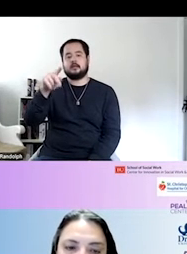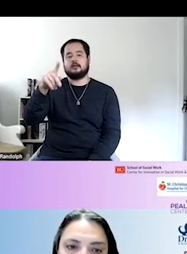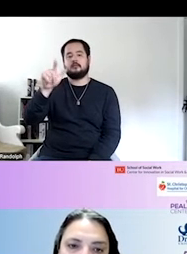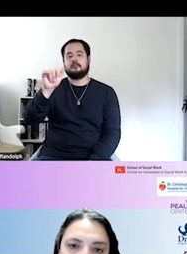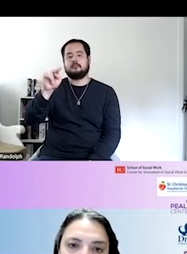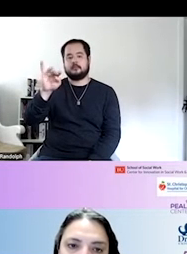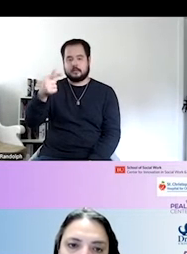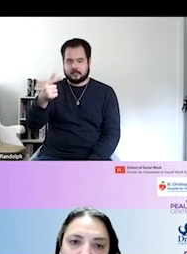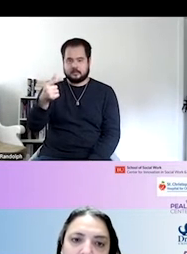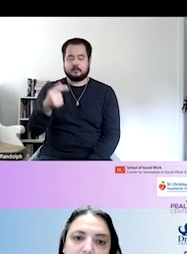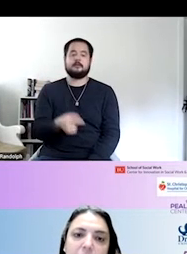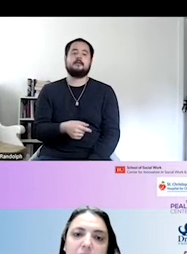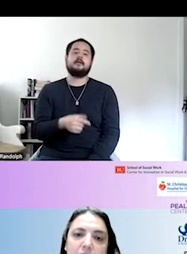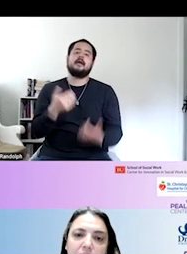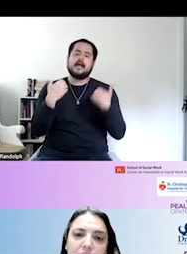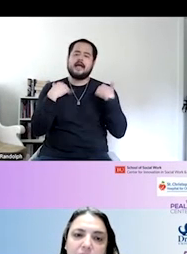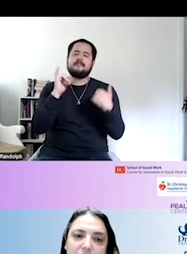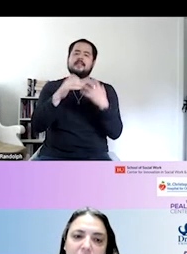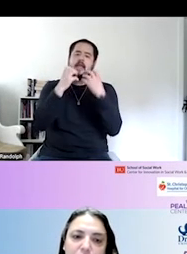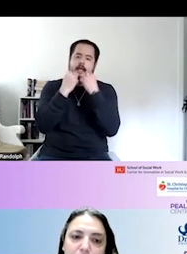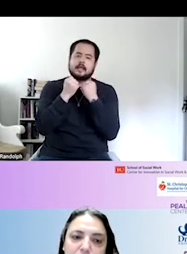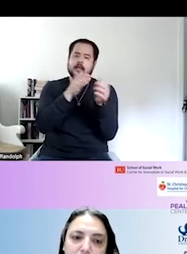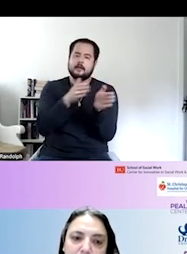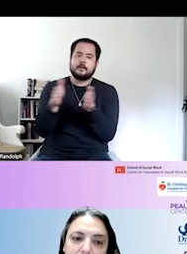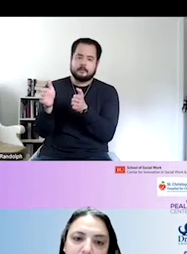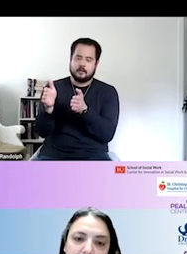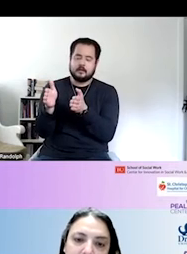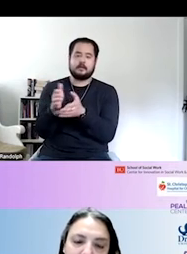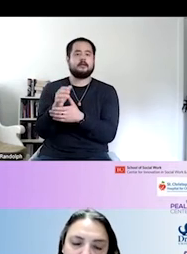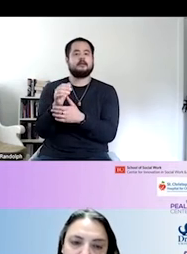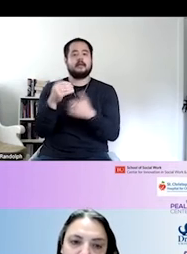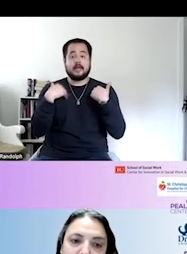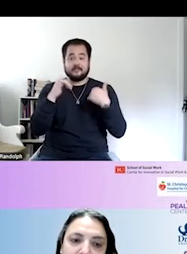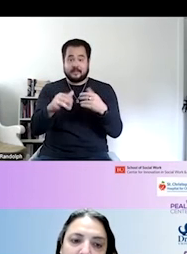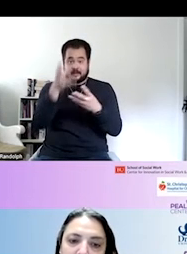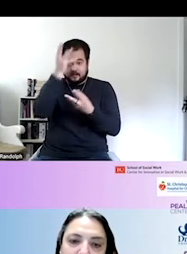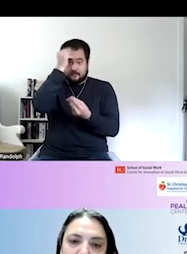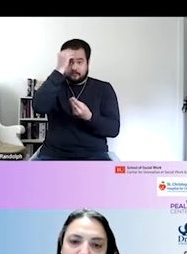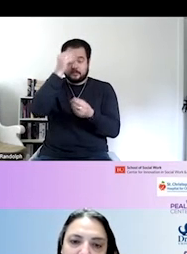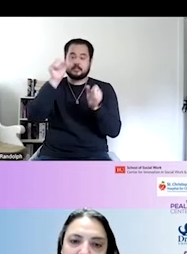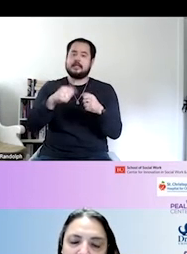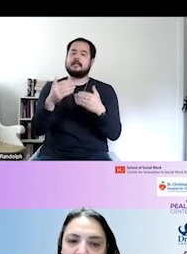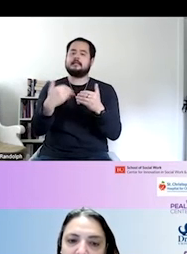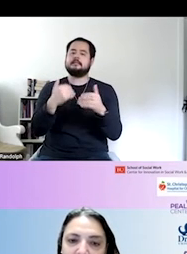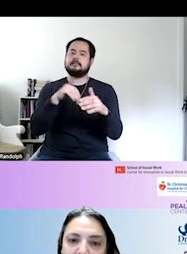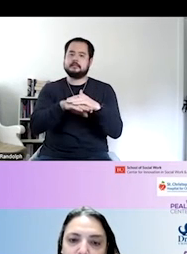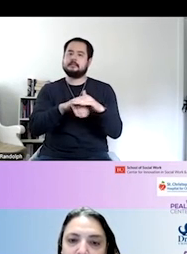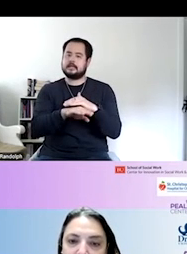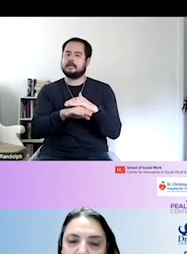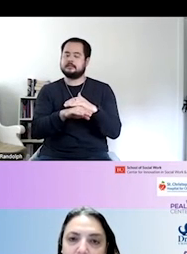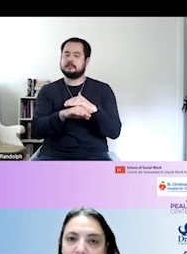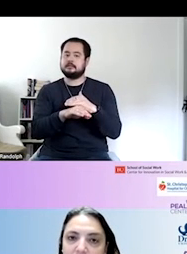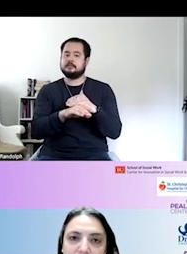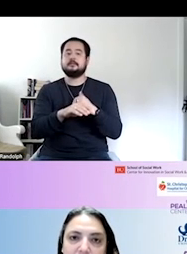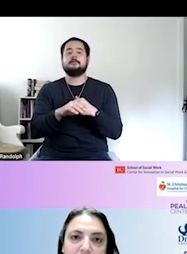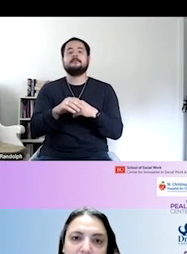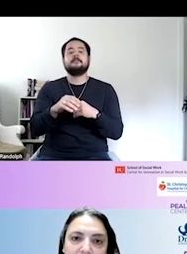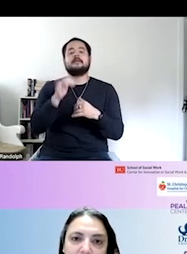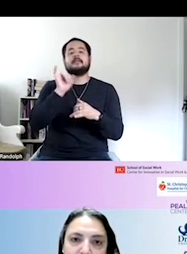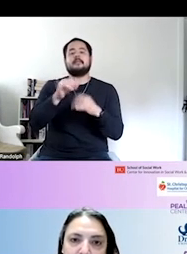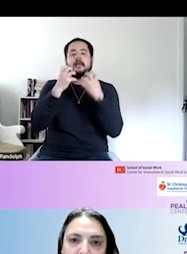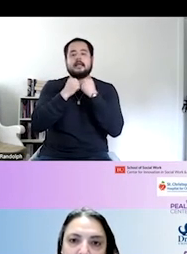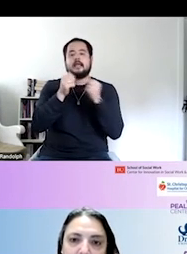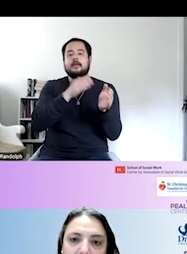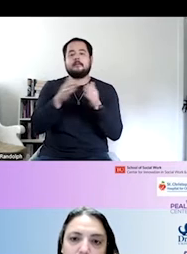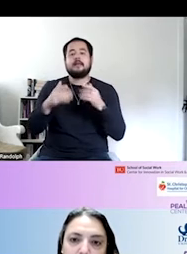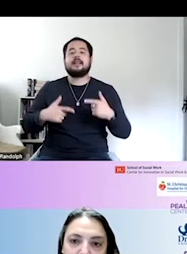just having that care plan and that information being accessible. I always say that it's a living and breathing, meaning that